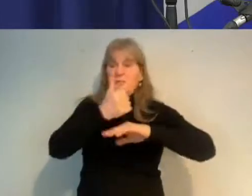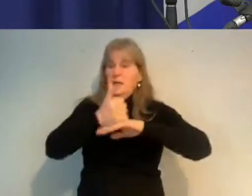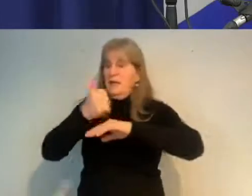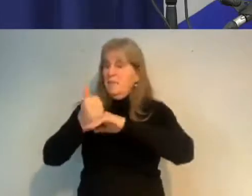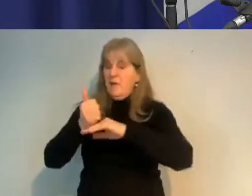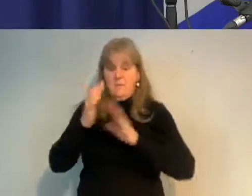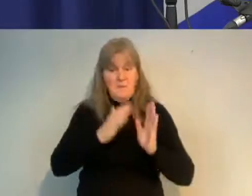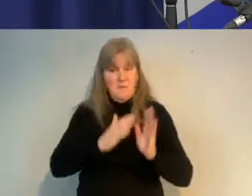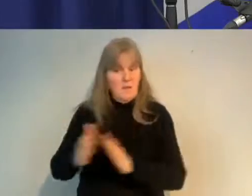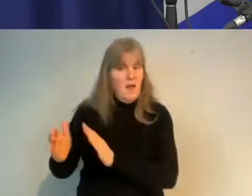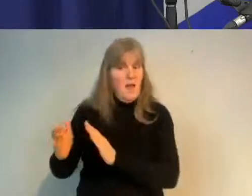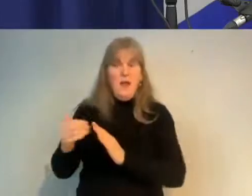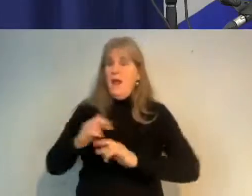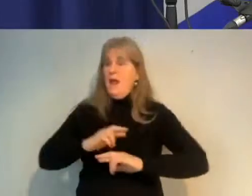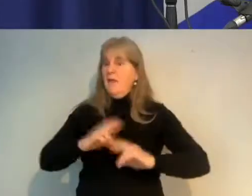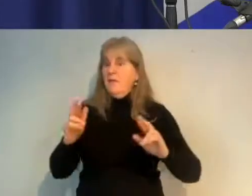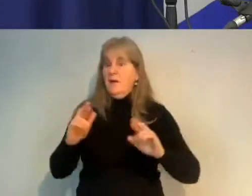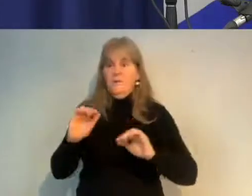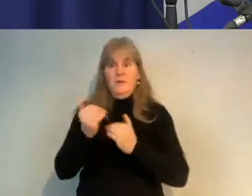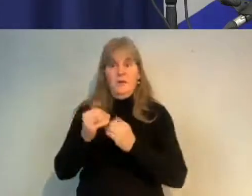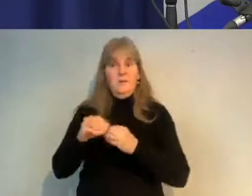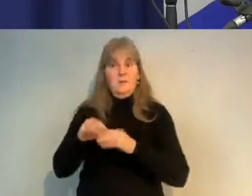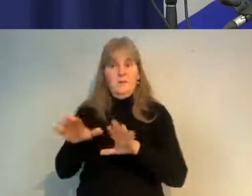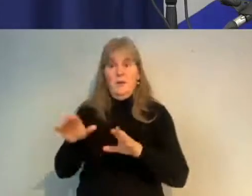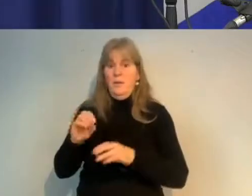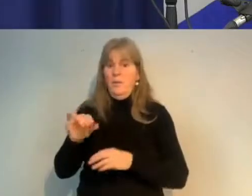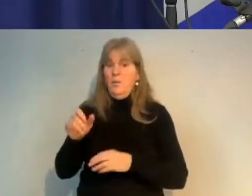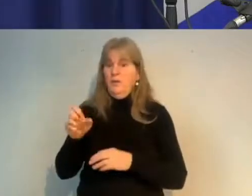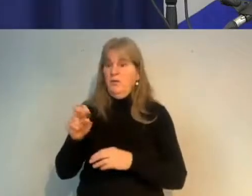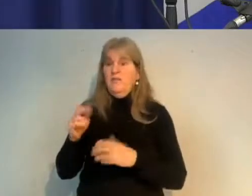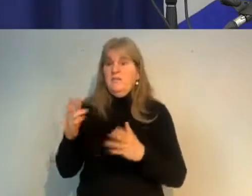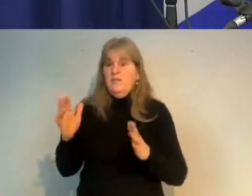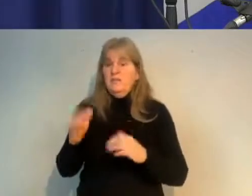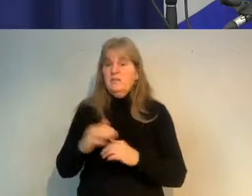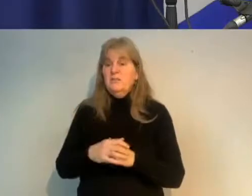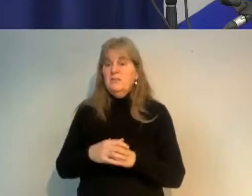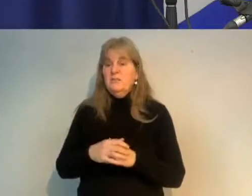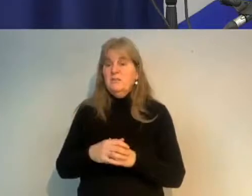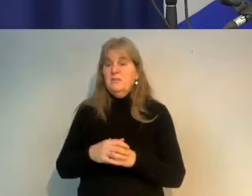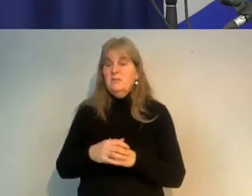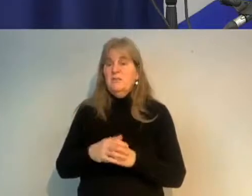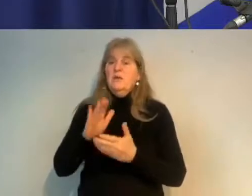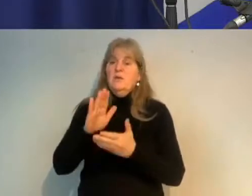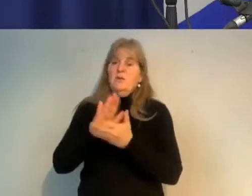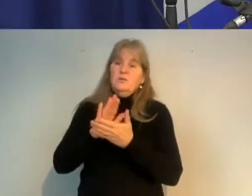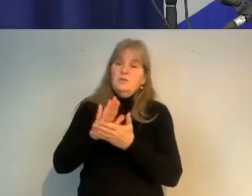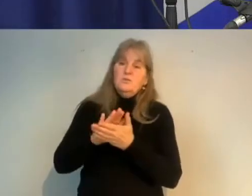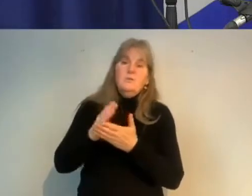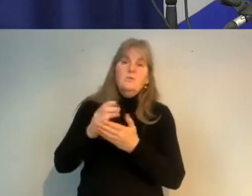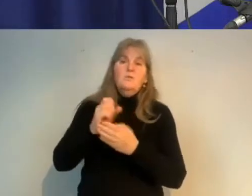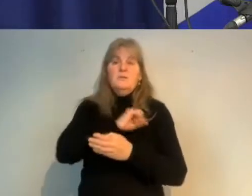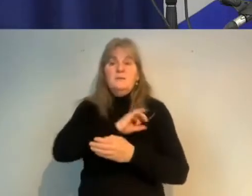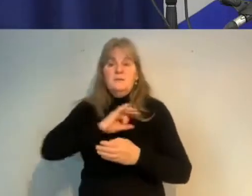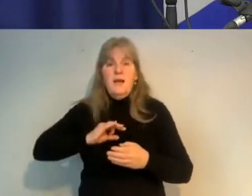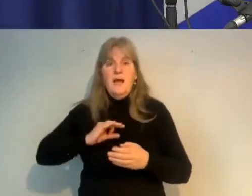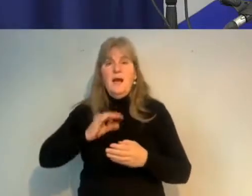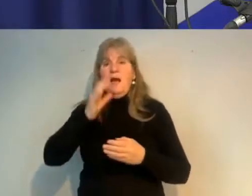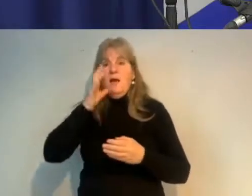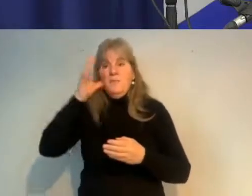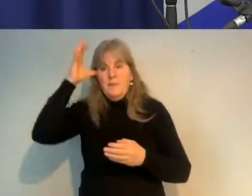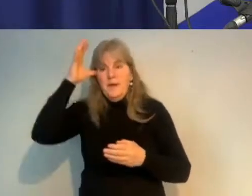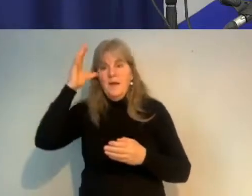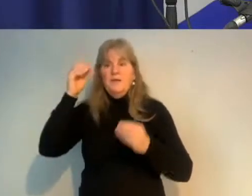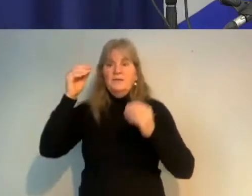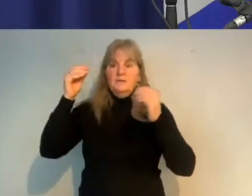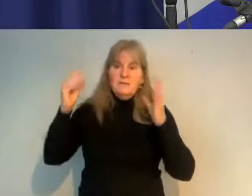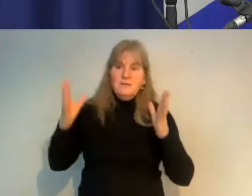Omicron variant. School administrators, teachers, parents, and students are aware of the actions to take in school and what